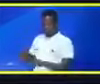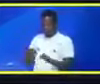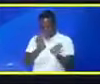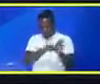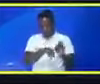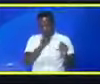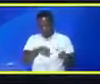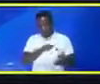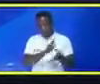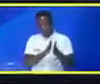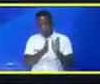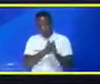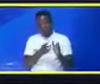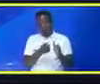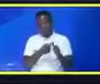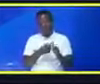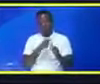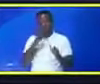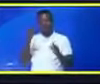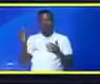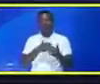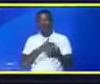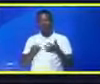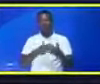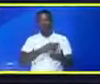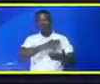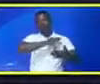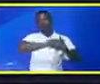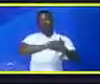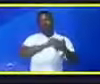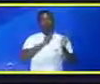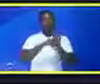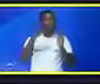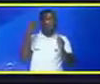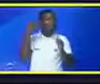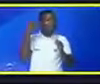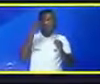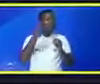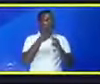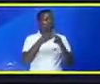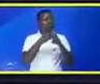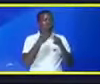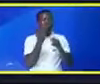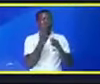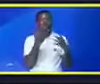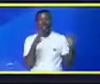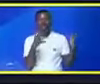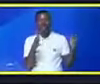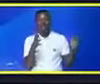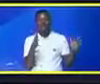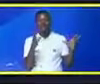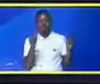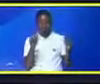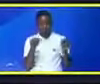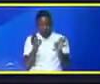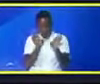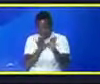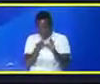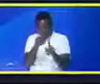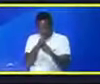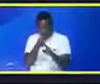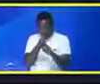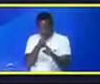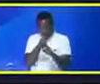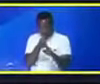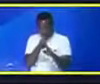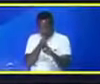carefully. Doors are not just limited to metallic or wooden objects. Doors, excuse